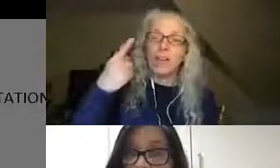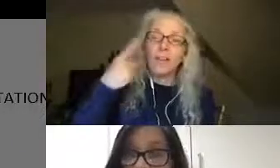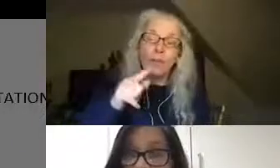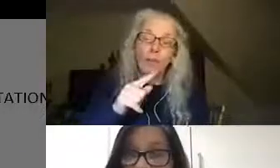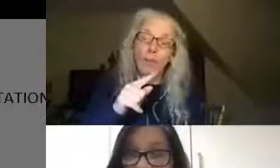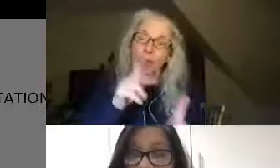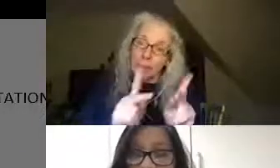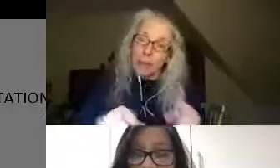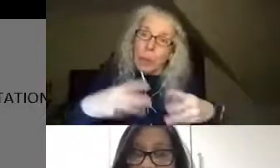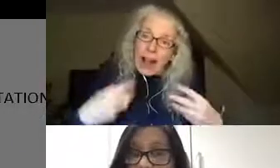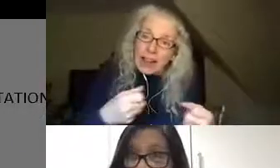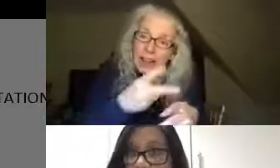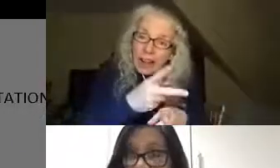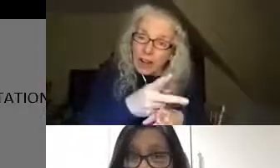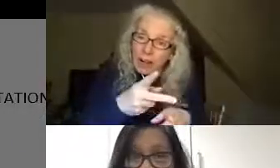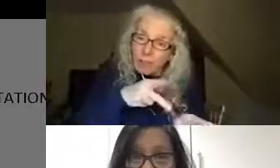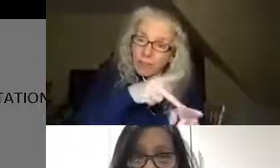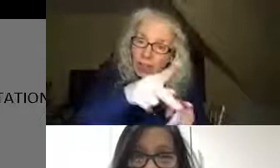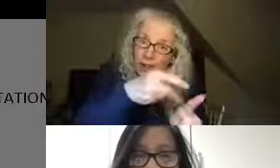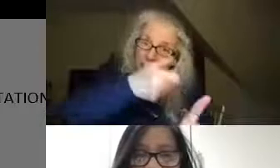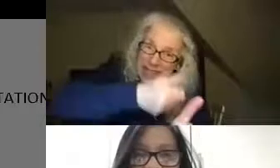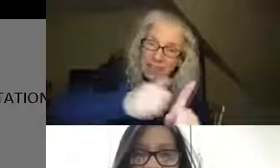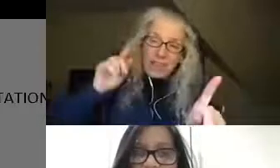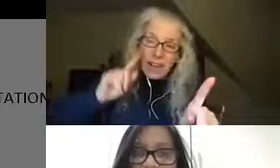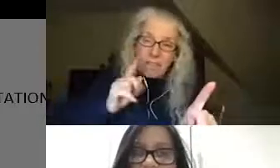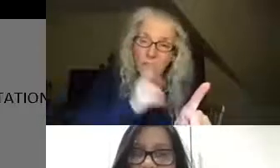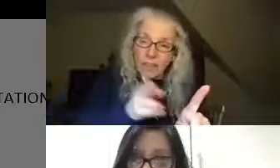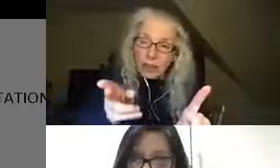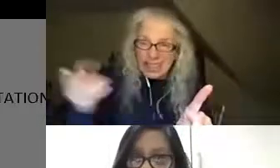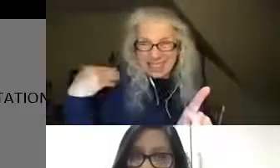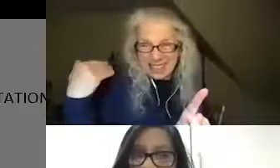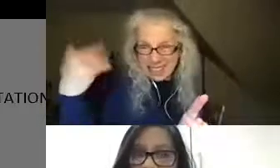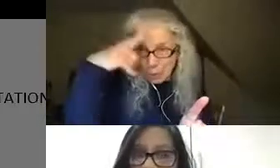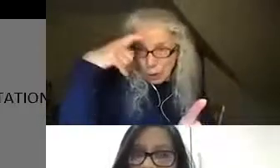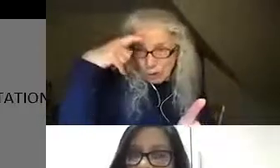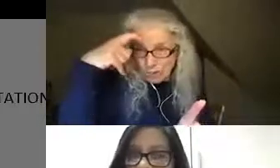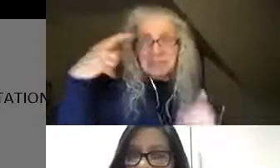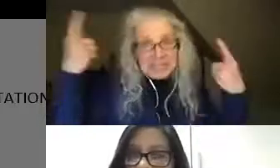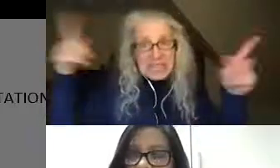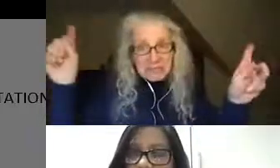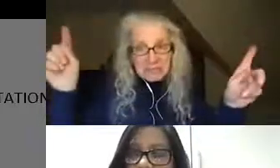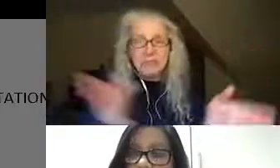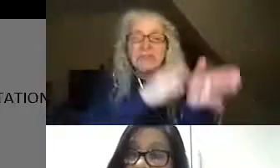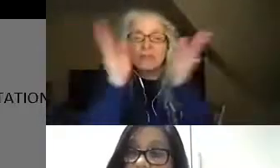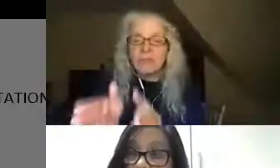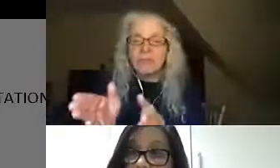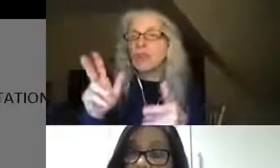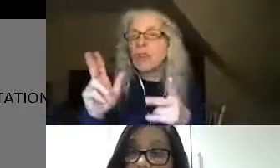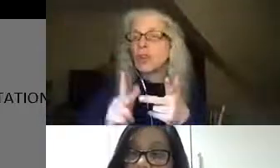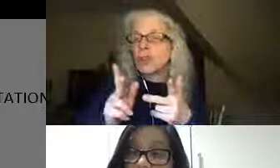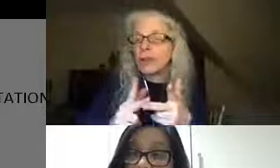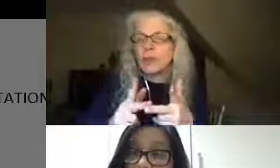last summer, which we felt was very successful. Third, we engaged in a video